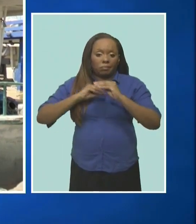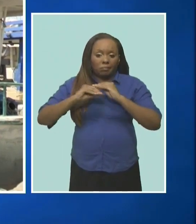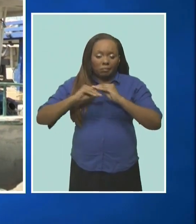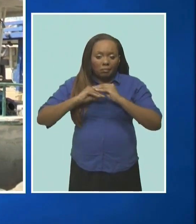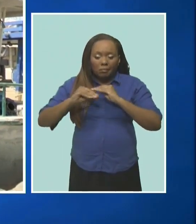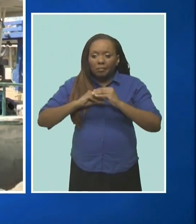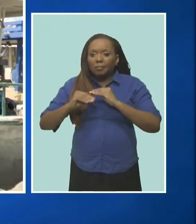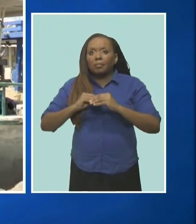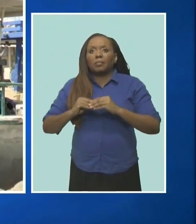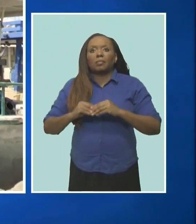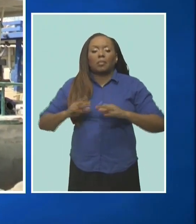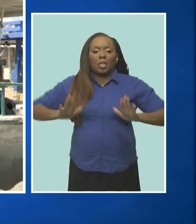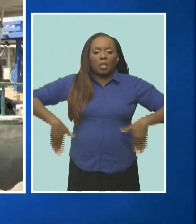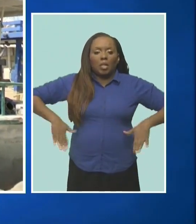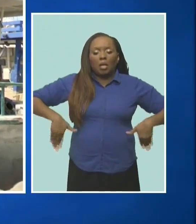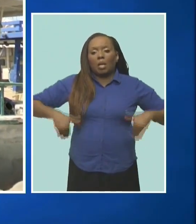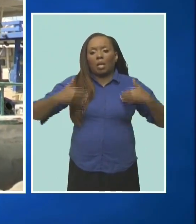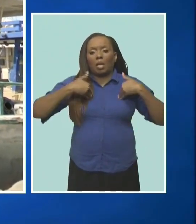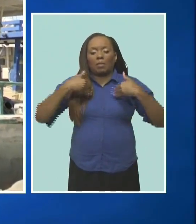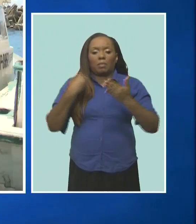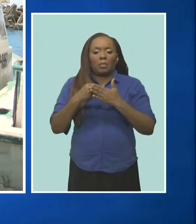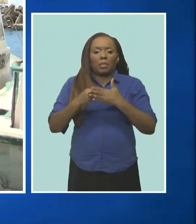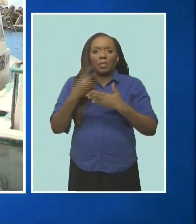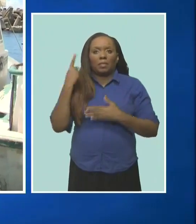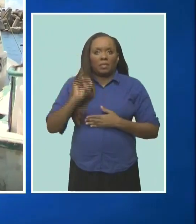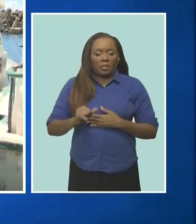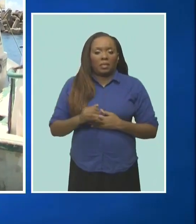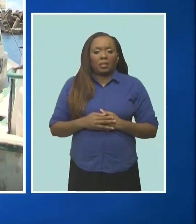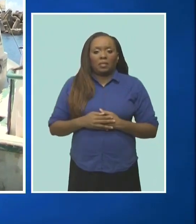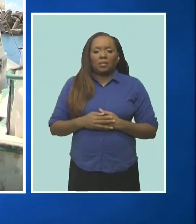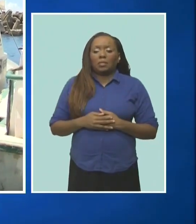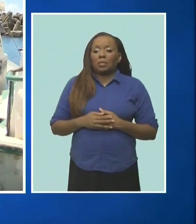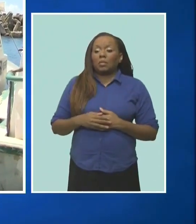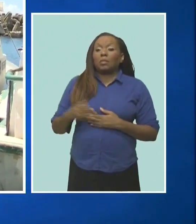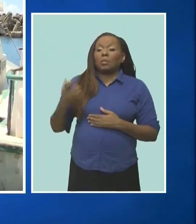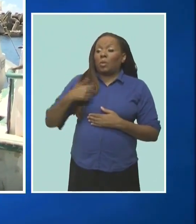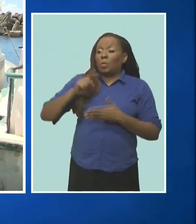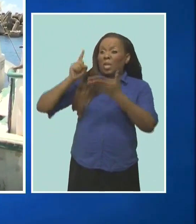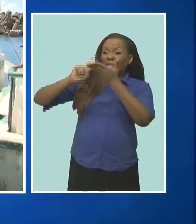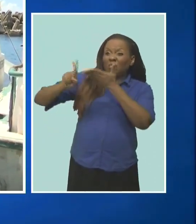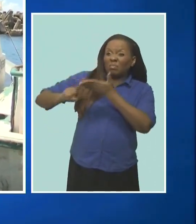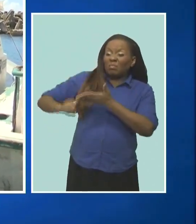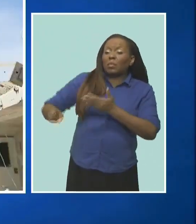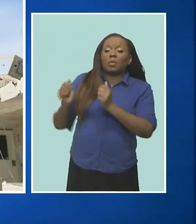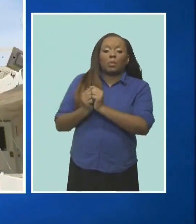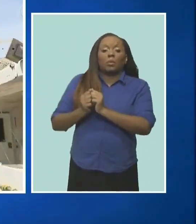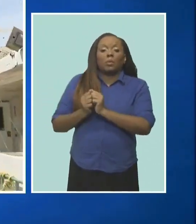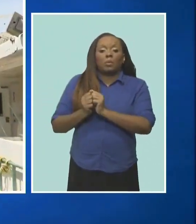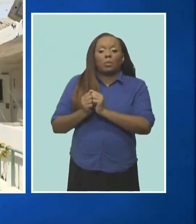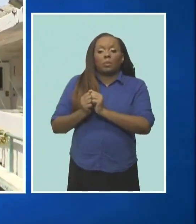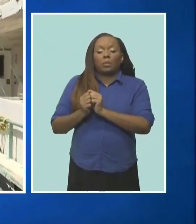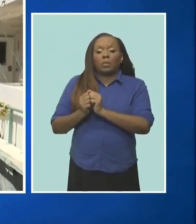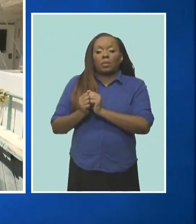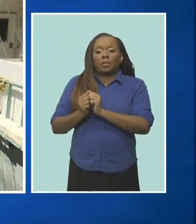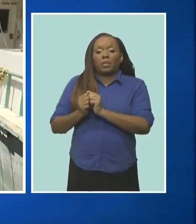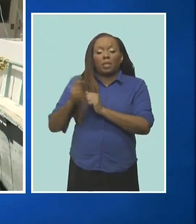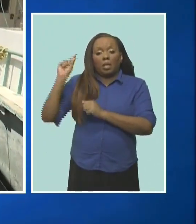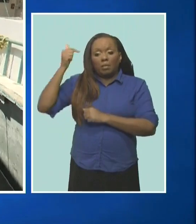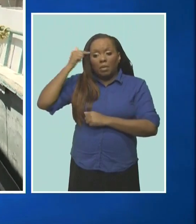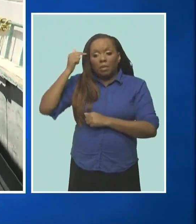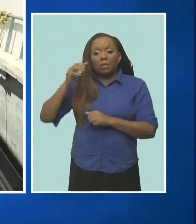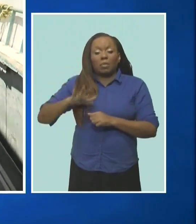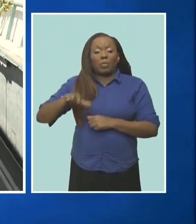been accommodated in that area yet. But a check with government authorities indicates that 30 vendors have received assistance and